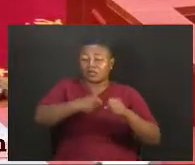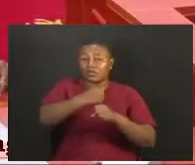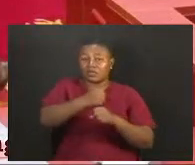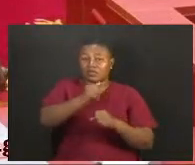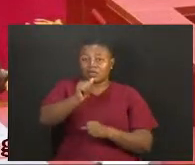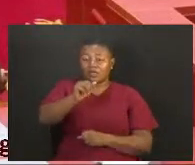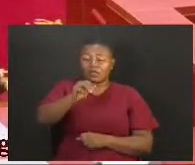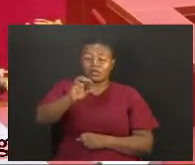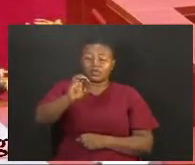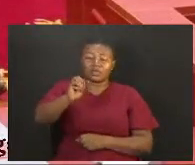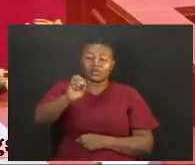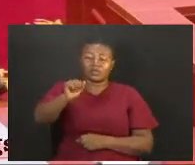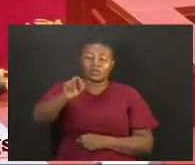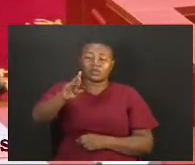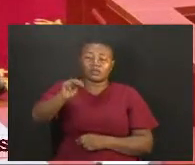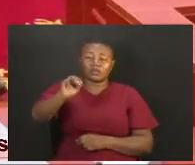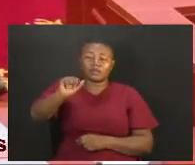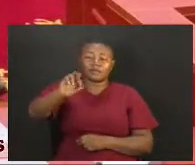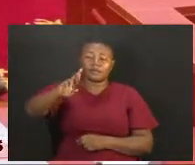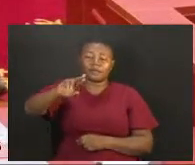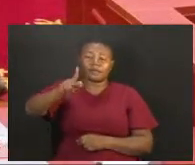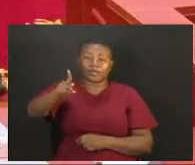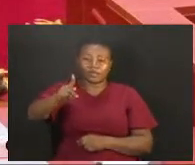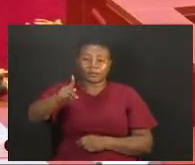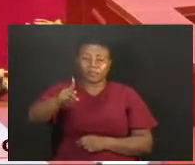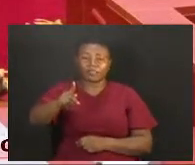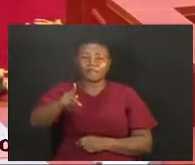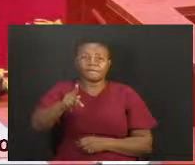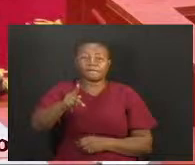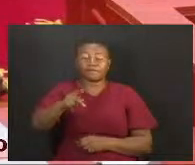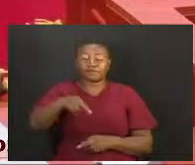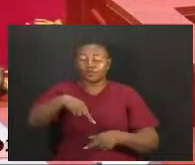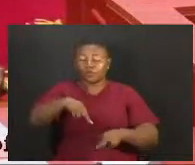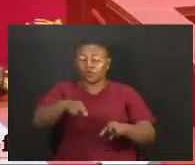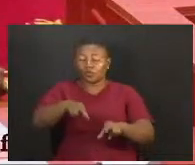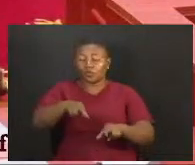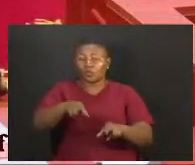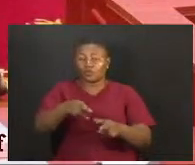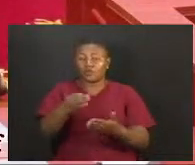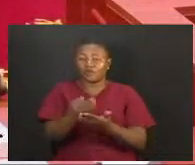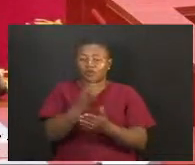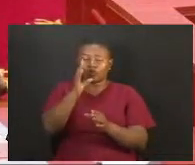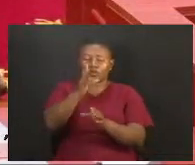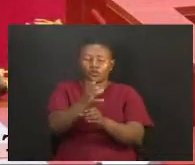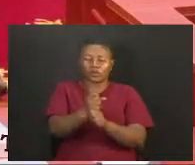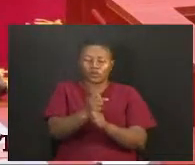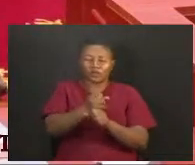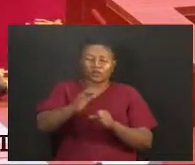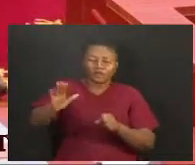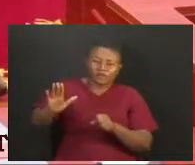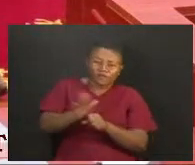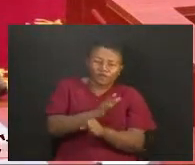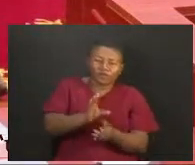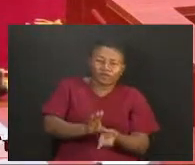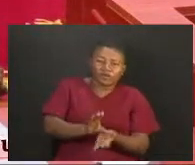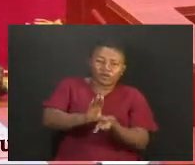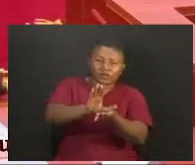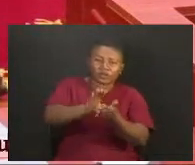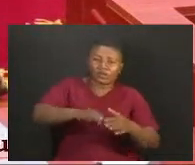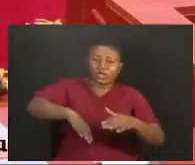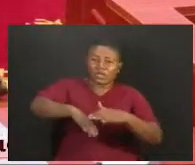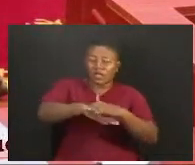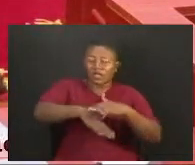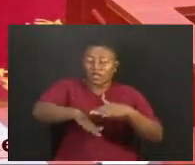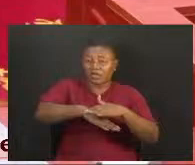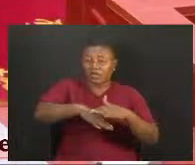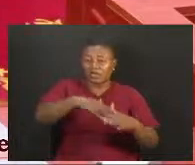So, Speaker, the road fund will receive full allocation under the earmark fund and capping and realignment